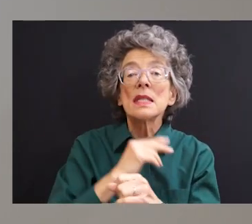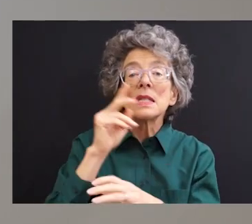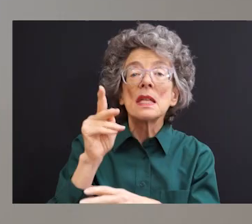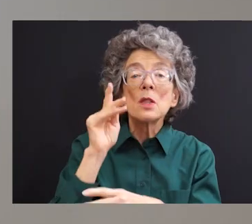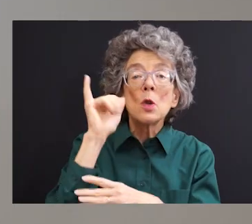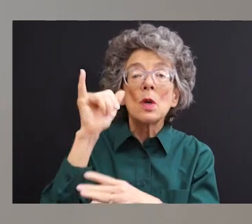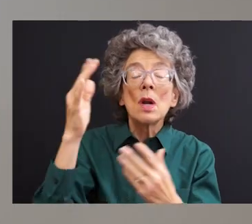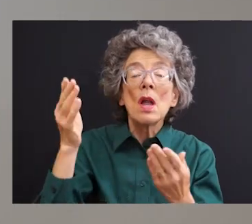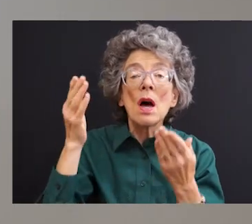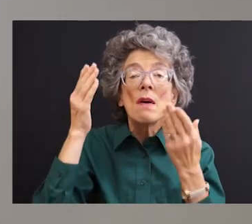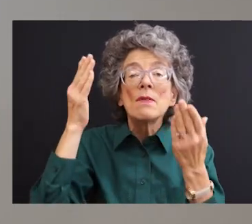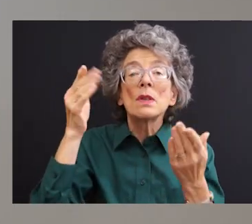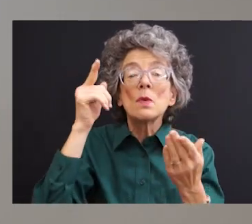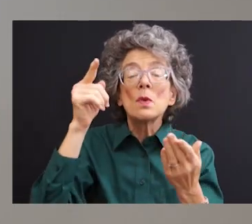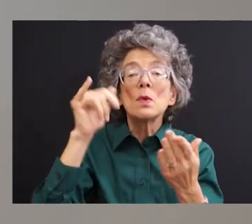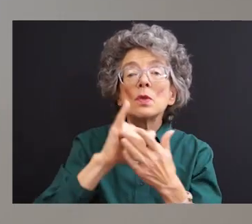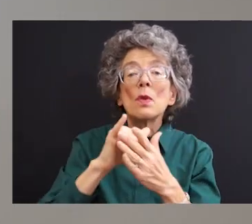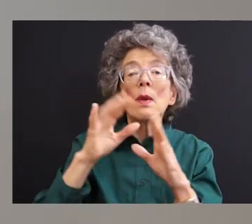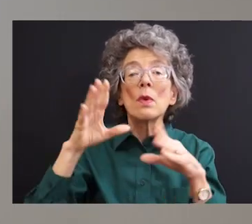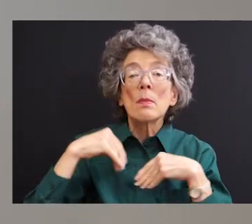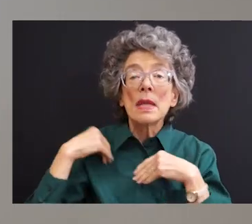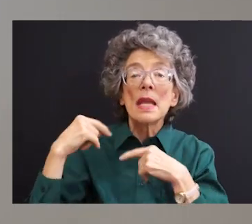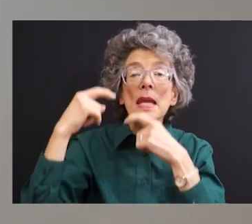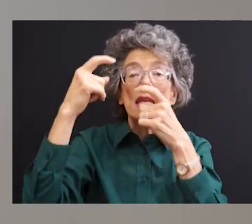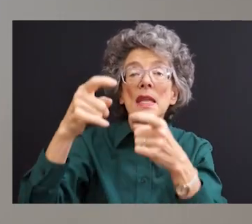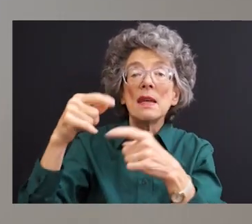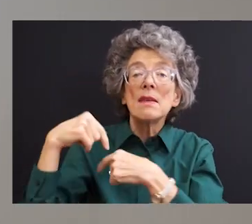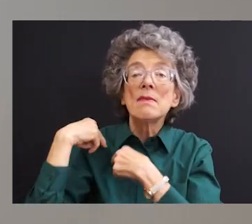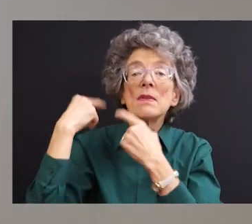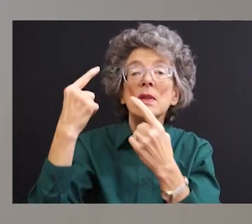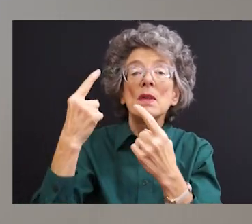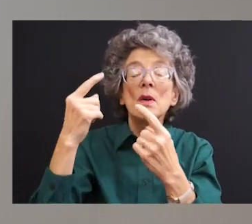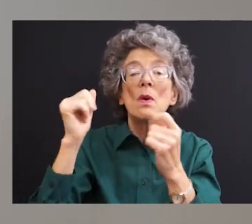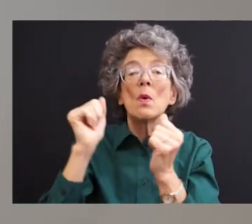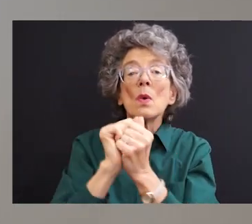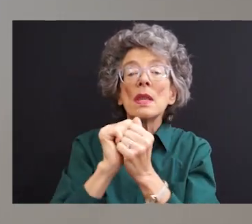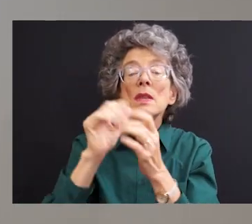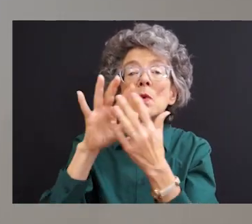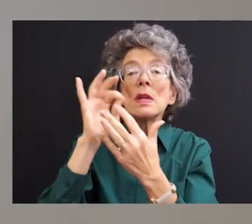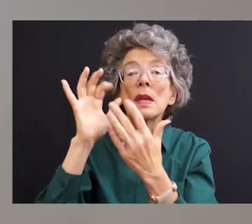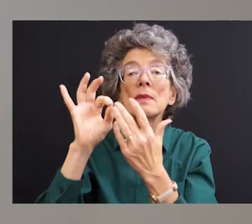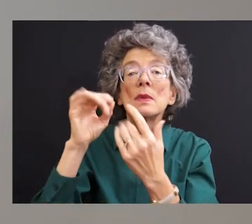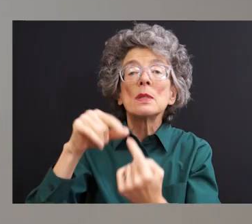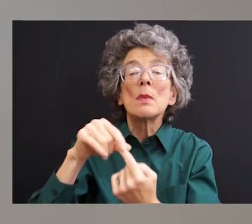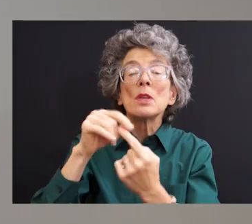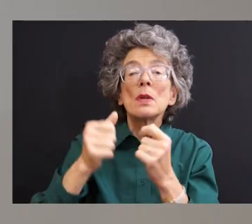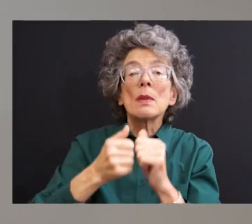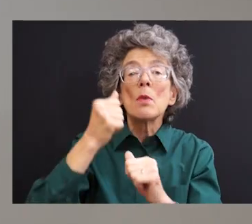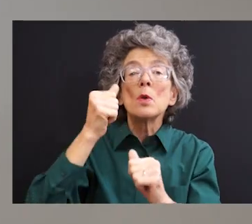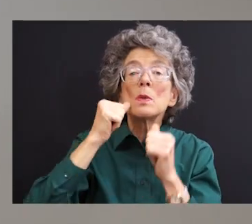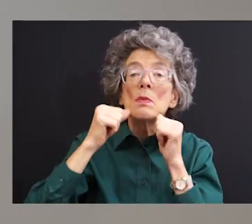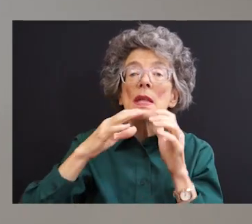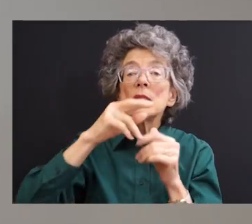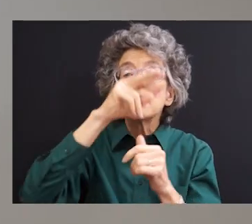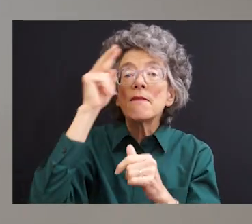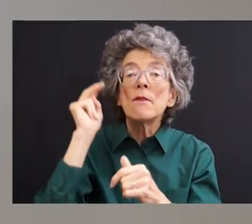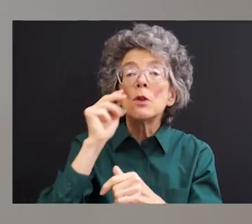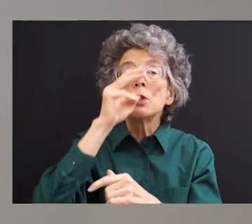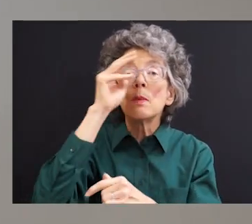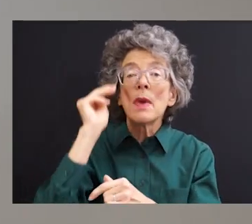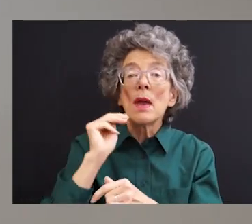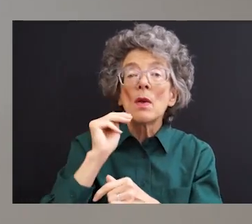eternal offering to you, so that we may obtain an inheritance with your elect, especially with the most blessed Virgin Mary, Mother of